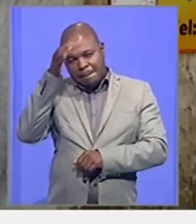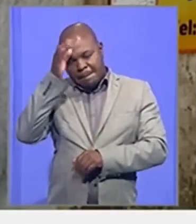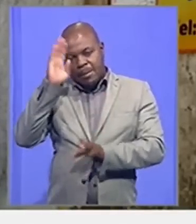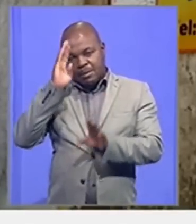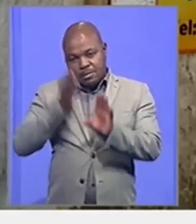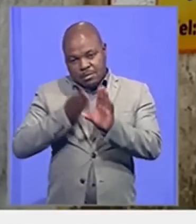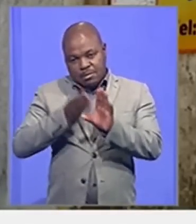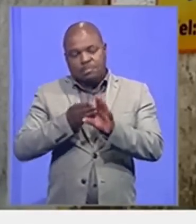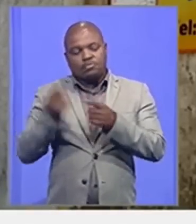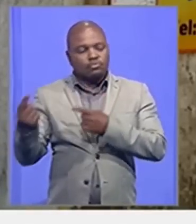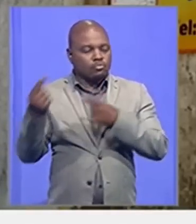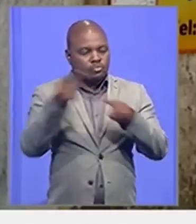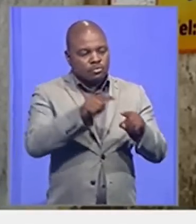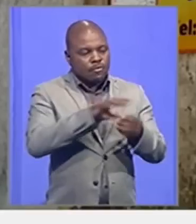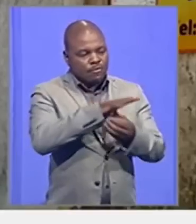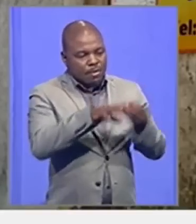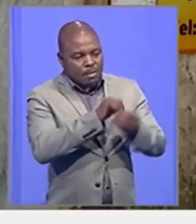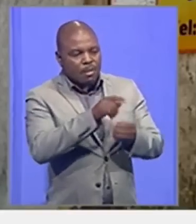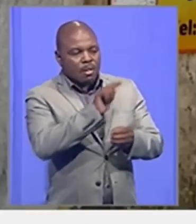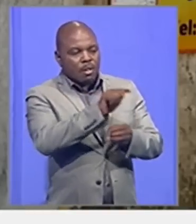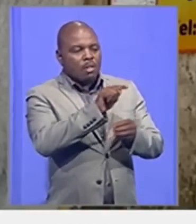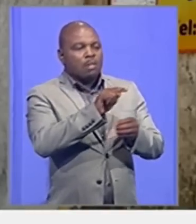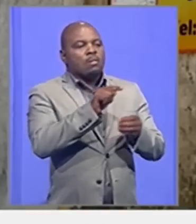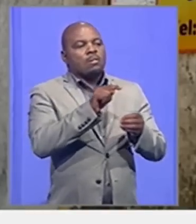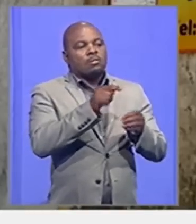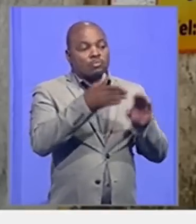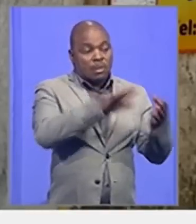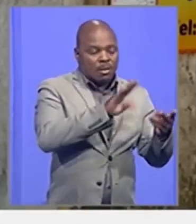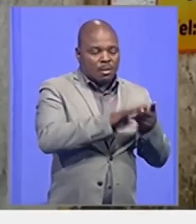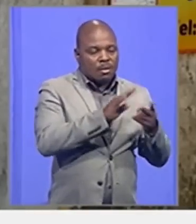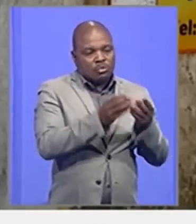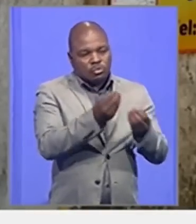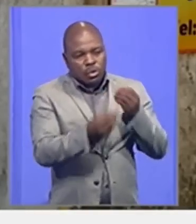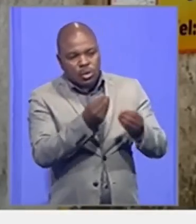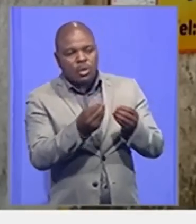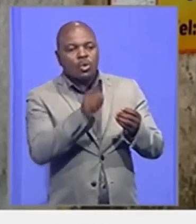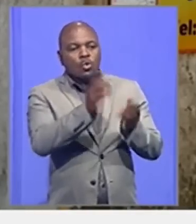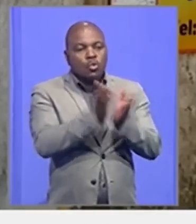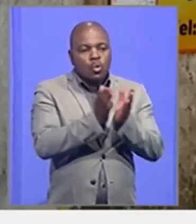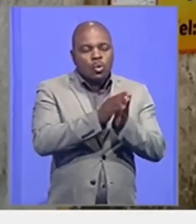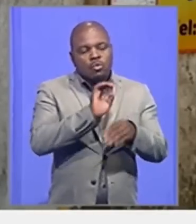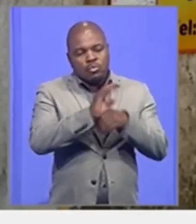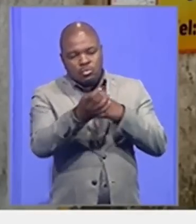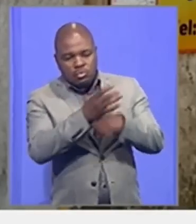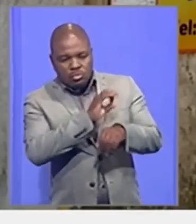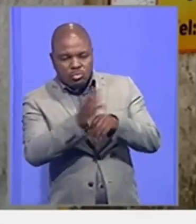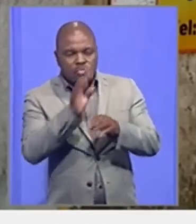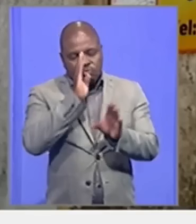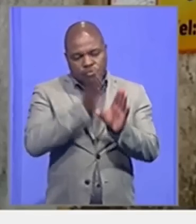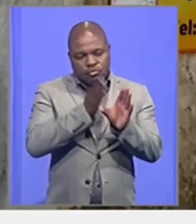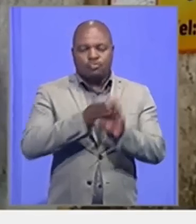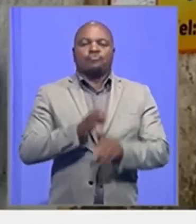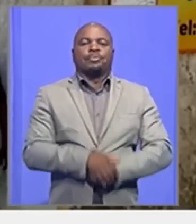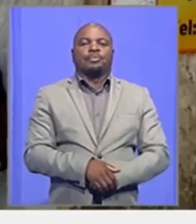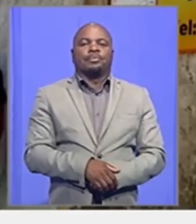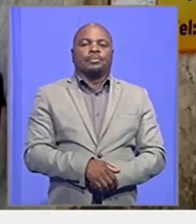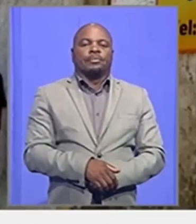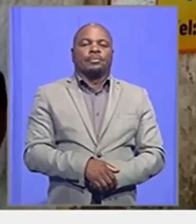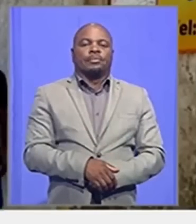malapa a bo ba tšwa sehlabelo gape le go dikolo tša barutwana bao ba amegilego go ba thuša ka thoba matswalo. Nna ke Koketšo Motau wa ditaba tša